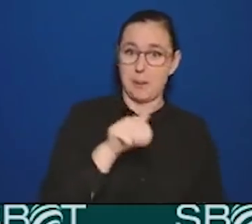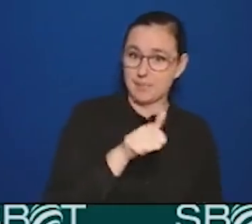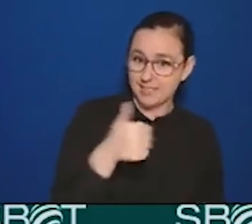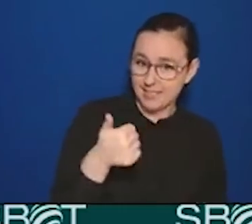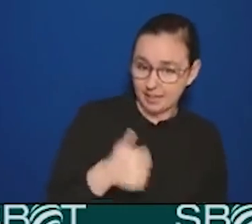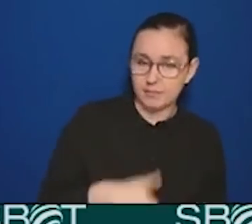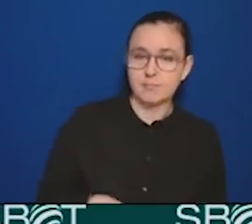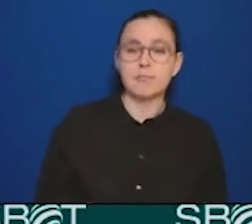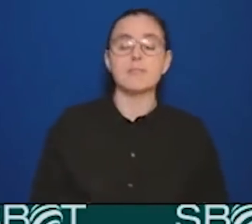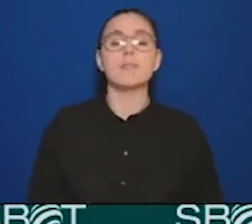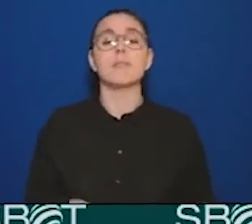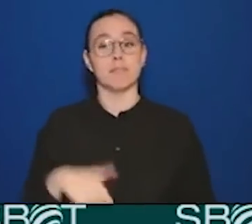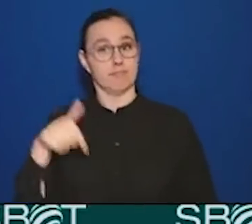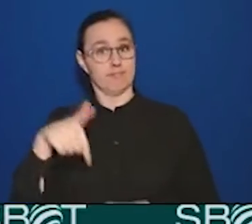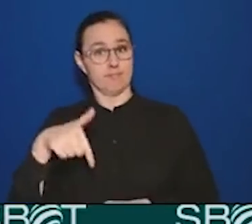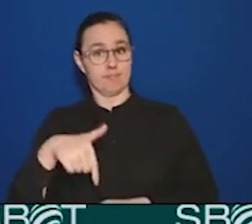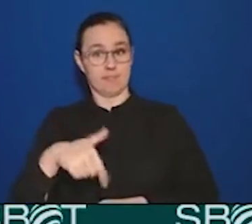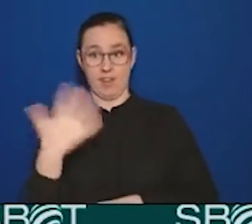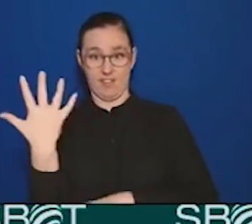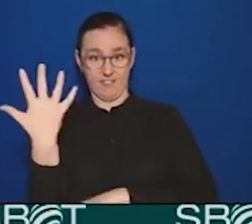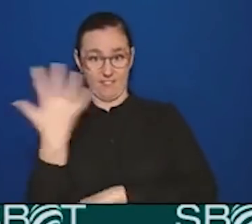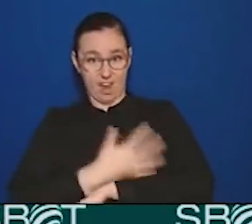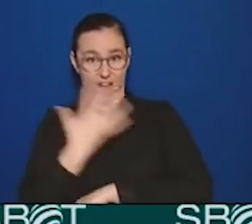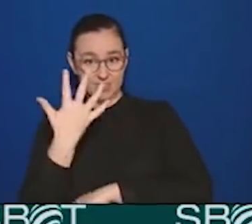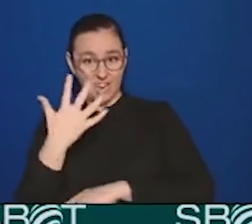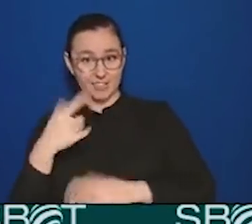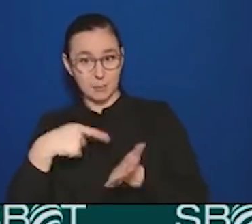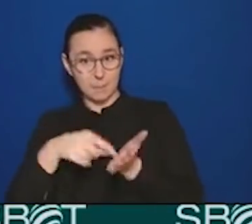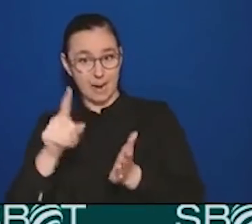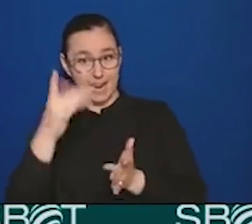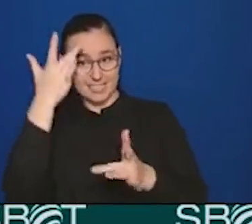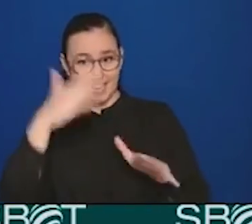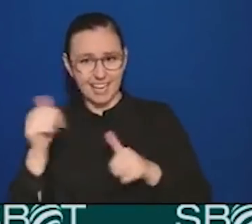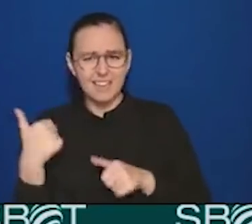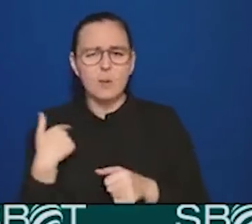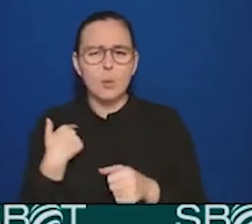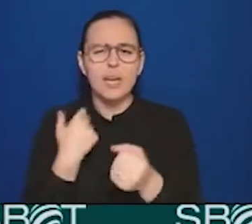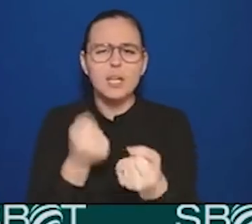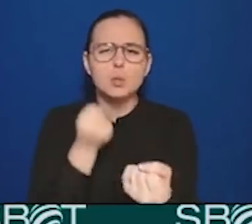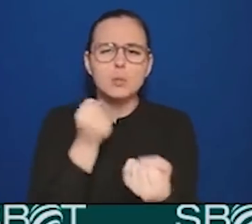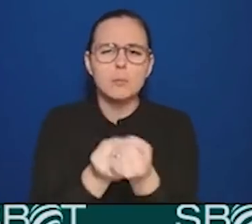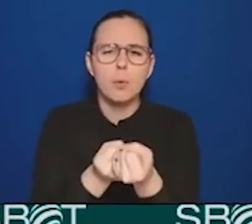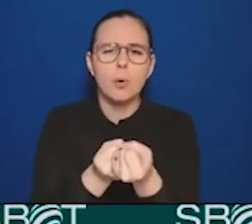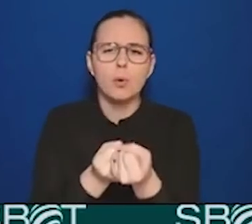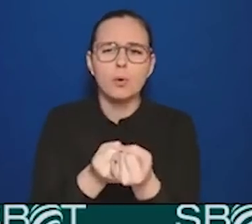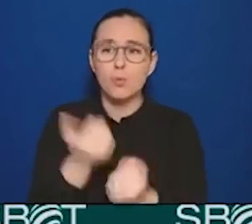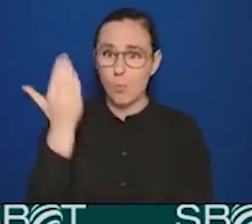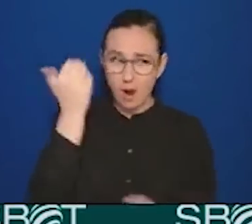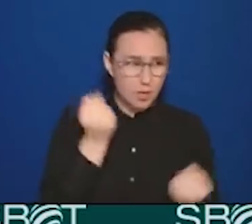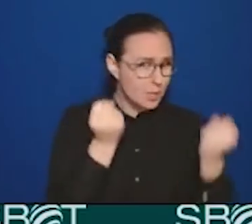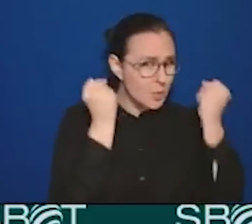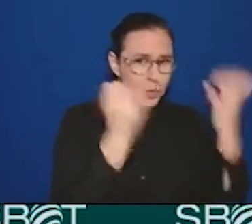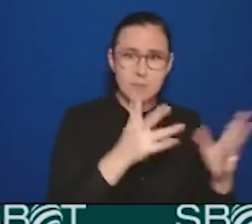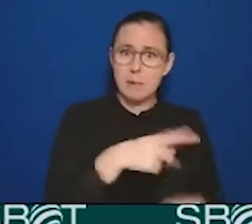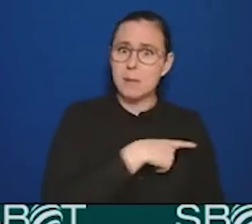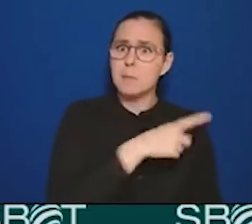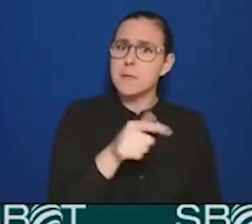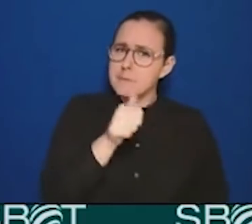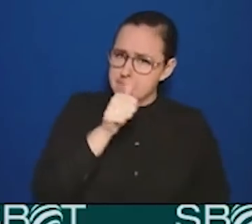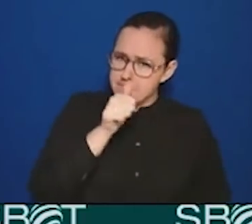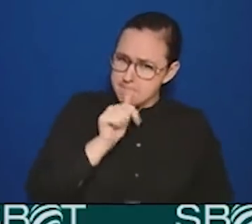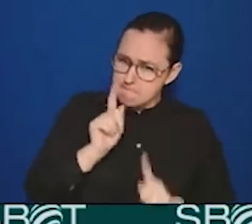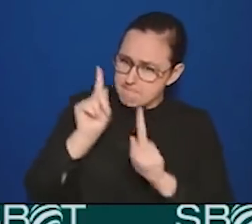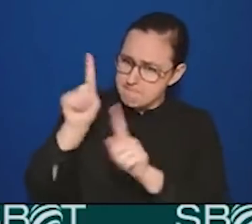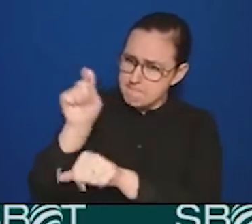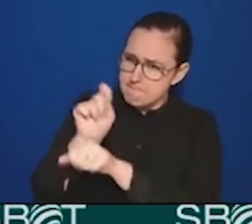too many Canadians are going to work sick. Why? Because they have no other choice.